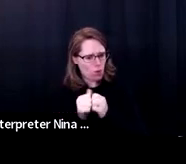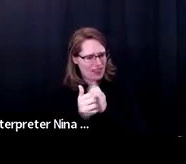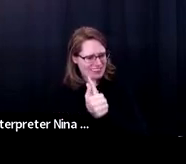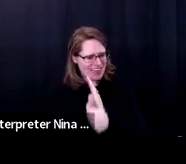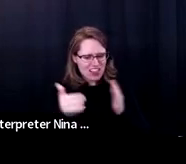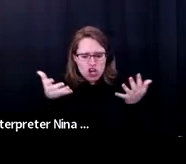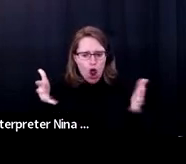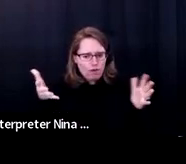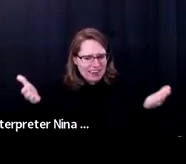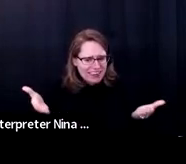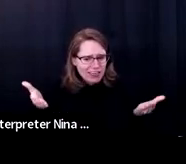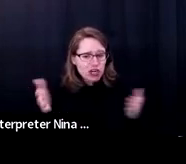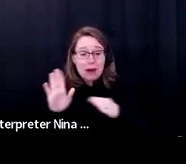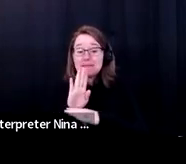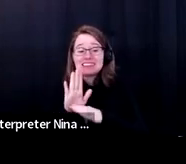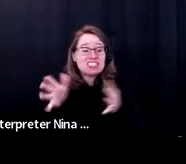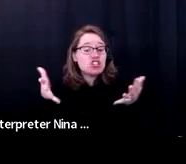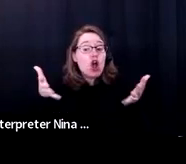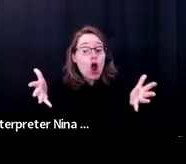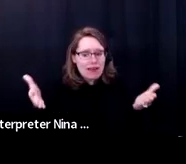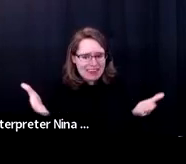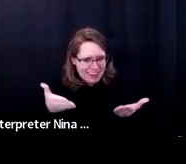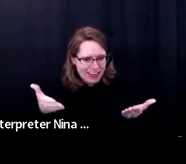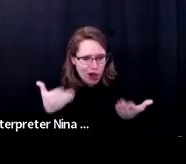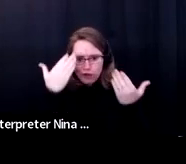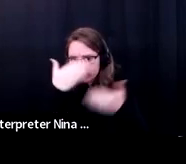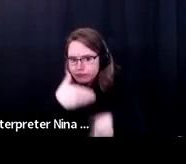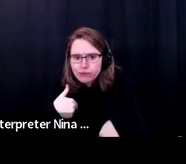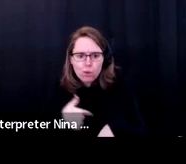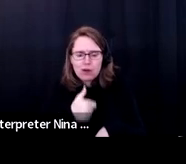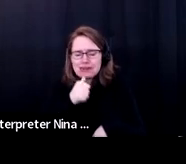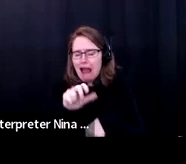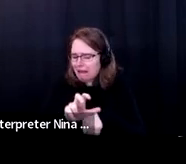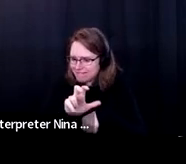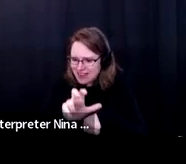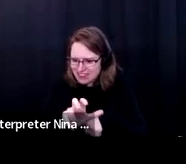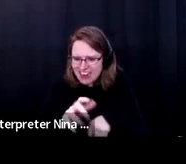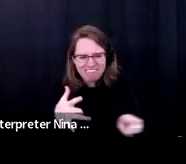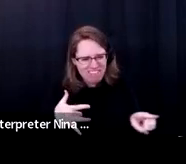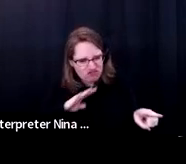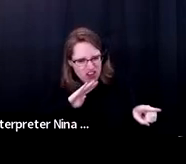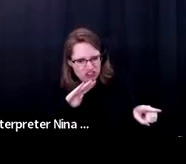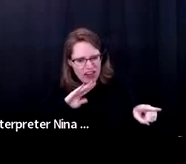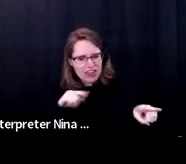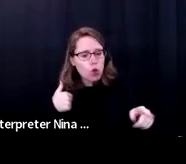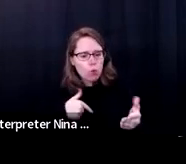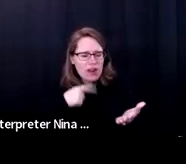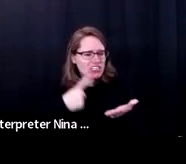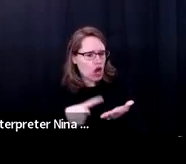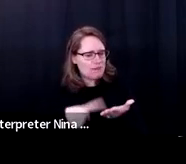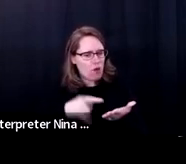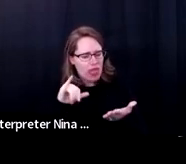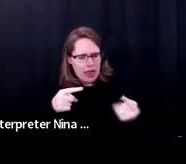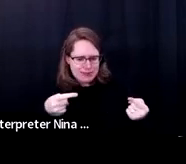many potential businesses or entrepreneurs that we may not be investing in. And so we just talked about that tension